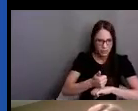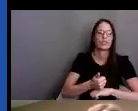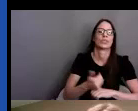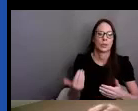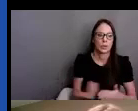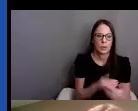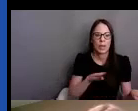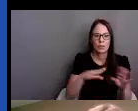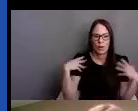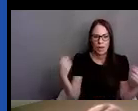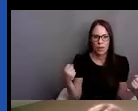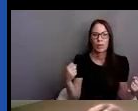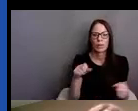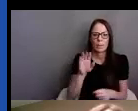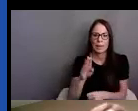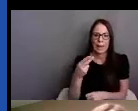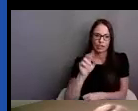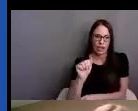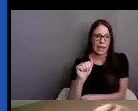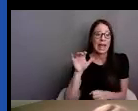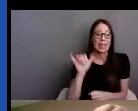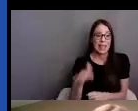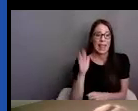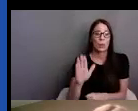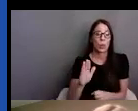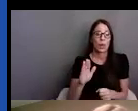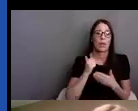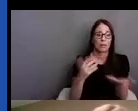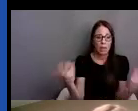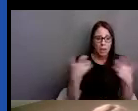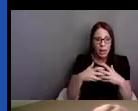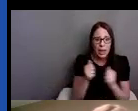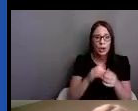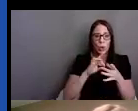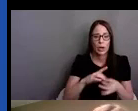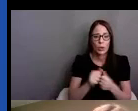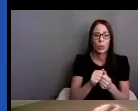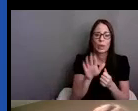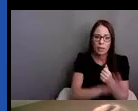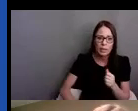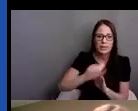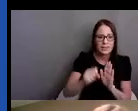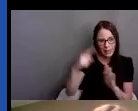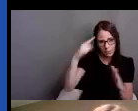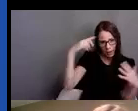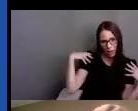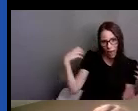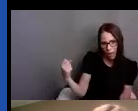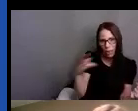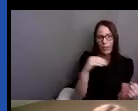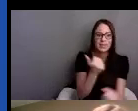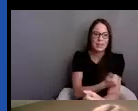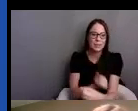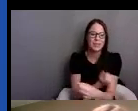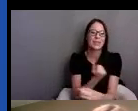Health Administration will align, coordinate, and integrate state mental health and substance use programs and funding across the state so that we're being more strategic in